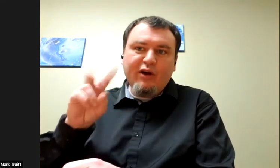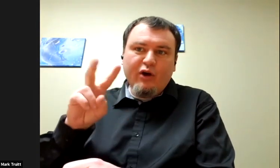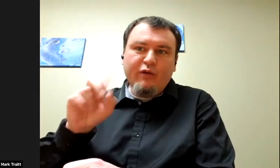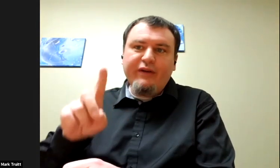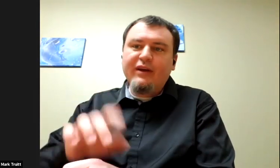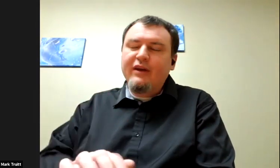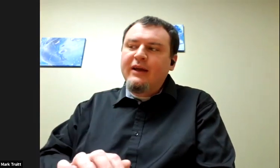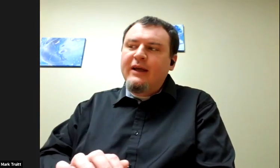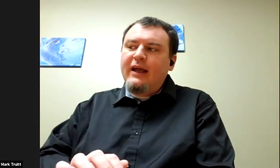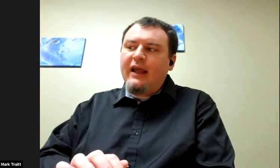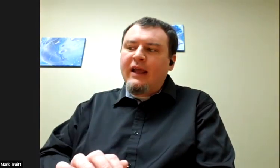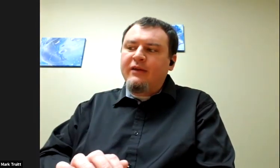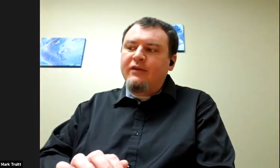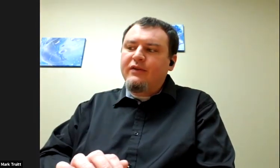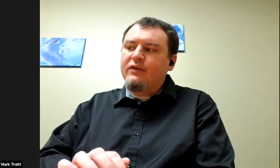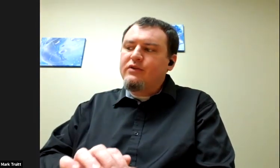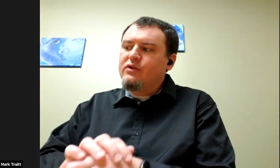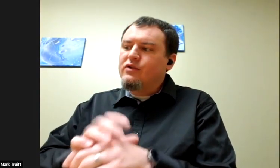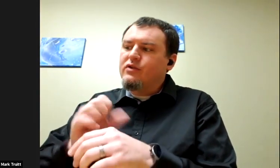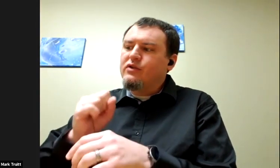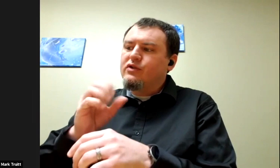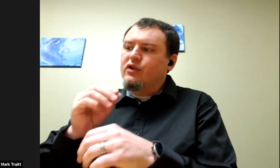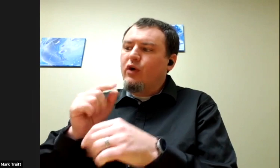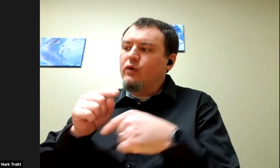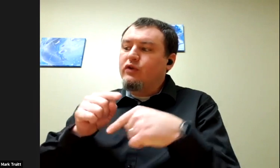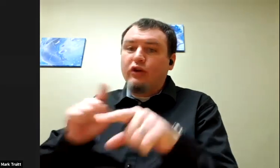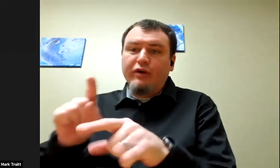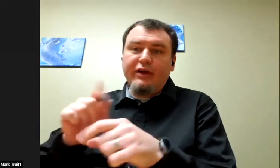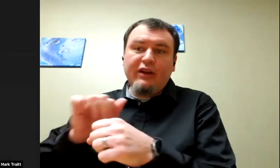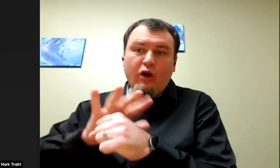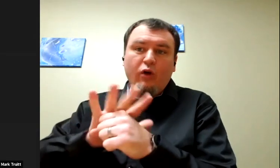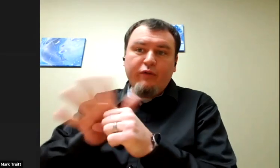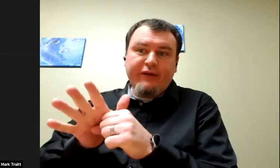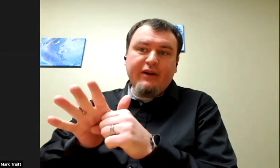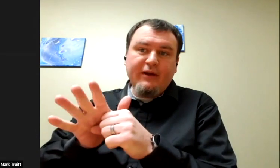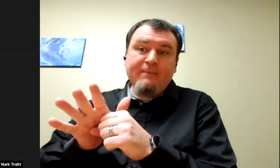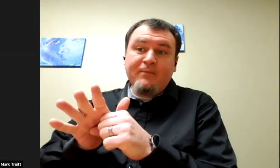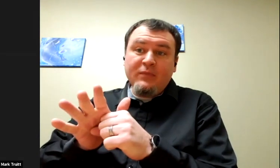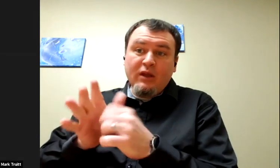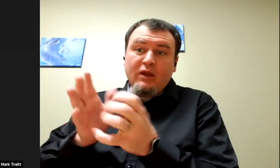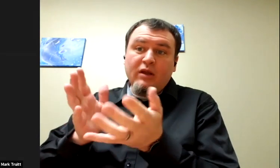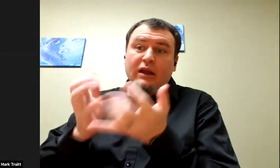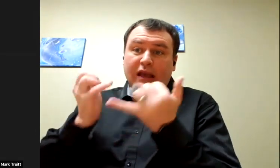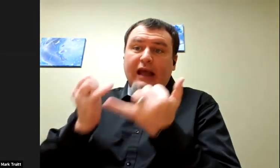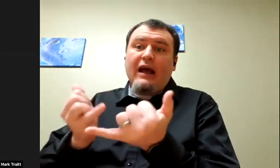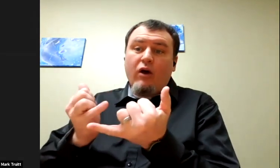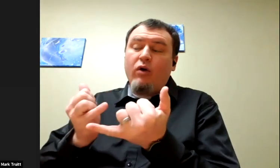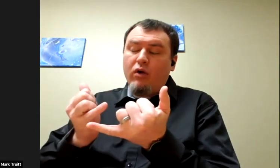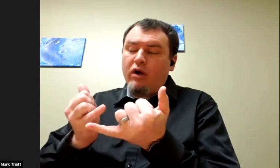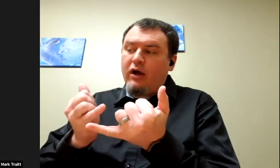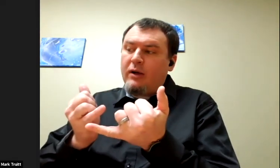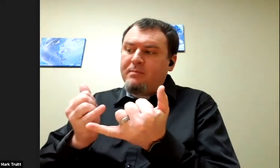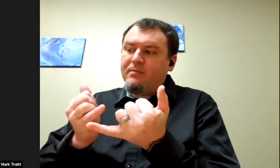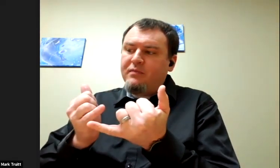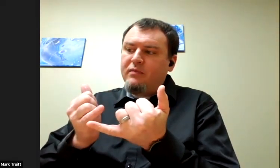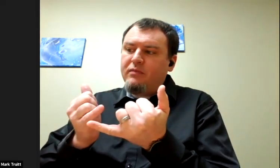about COVID. And so during COVID, now,